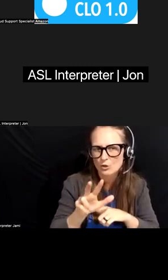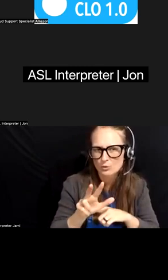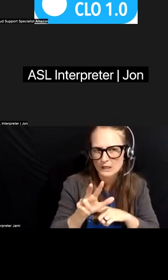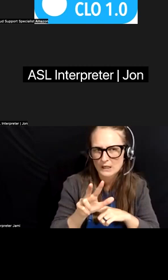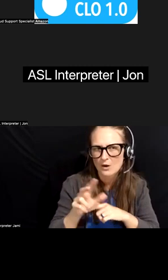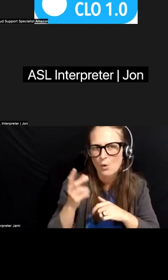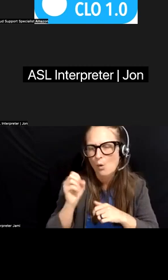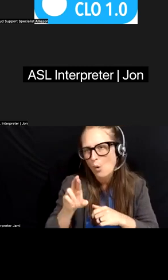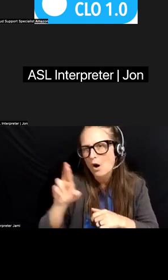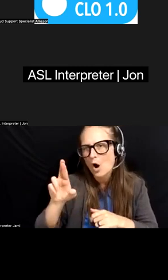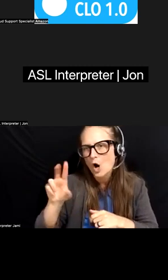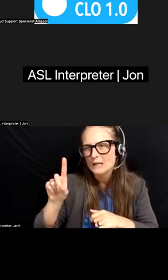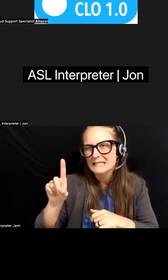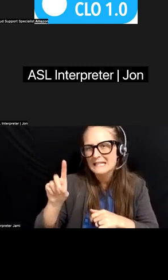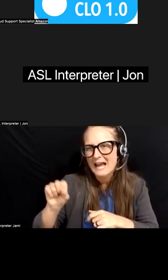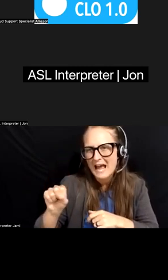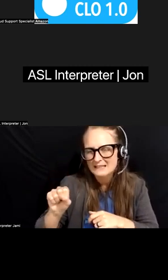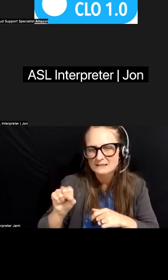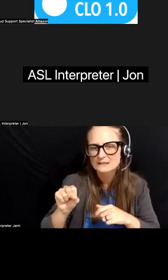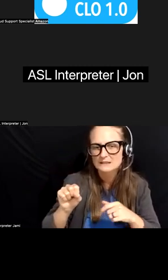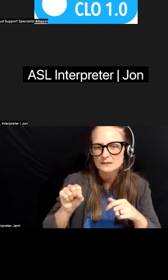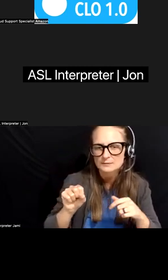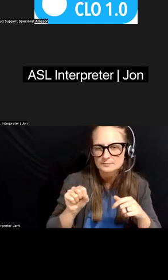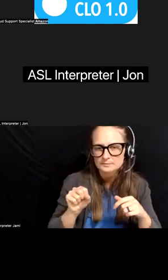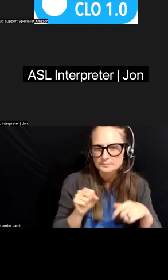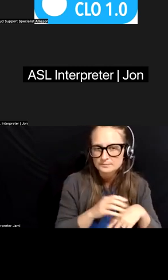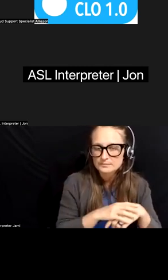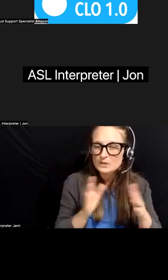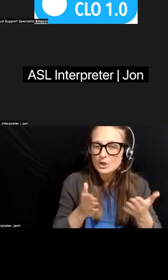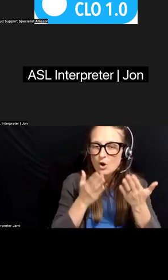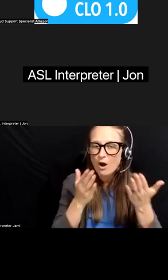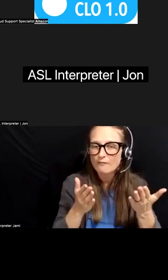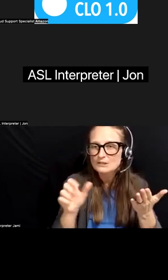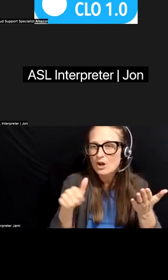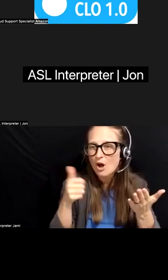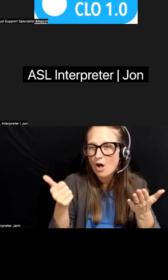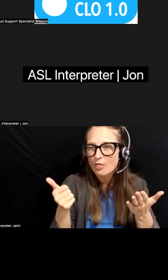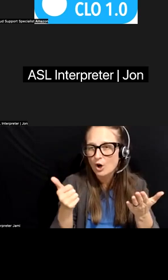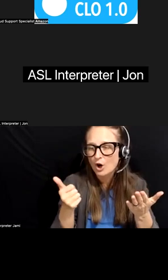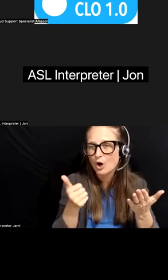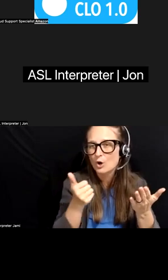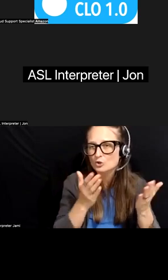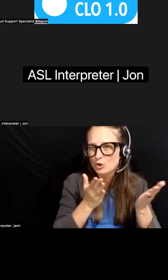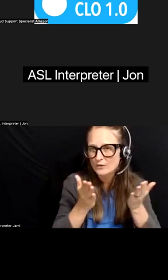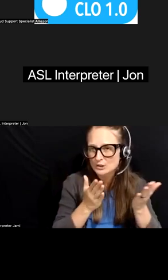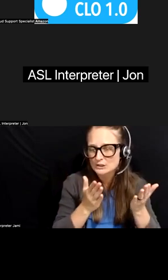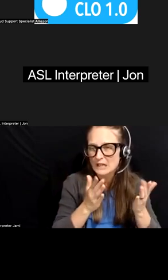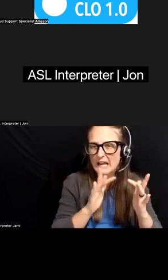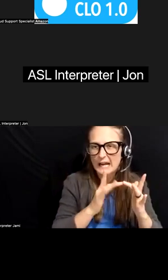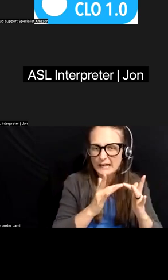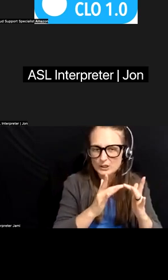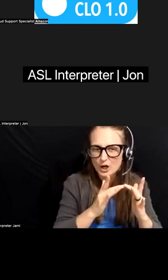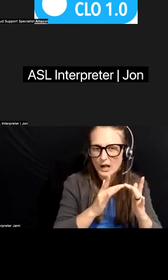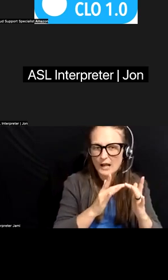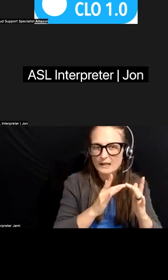RDS. Apart from the complete suite of cloud computing, it offers other cloud-related services including Internet of Things,